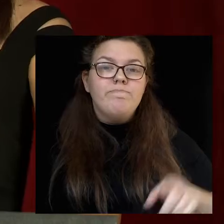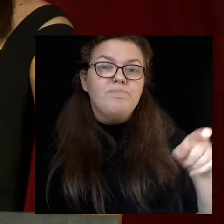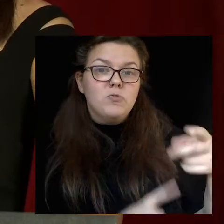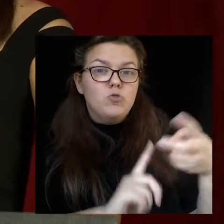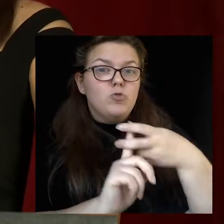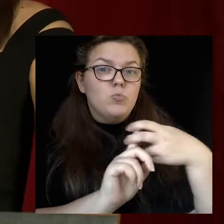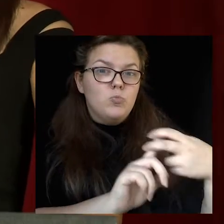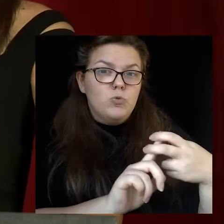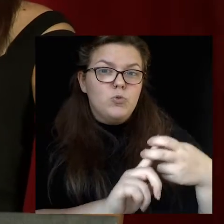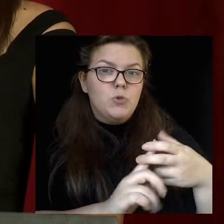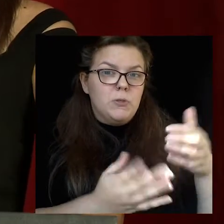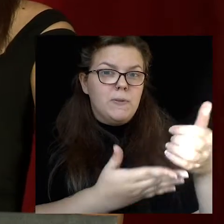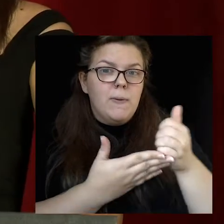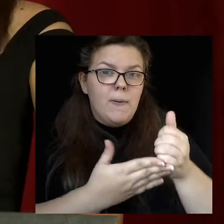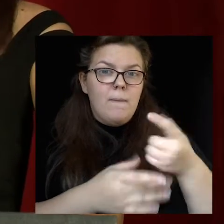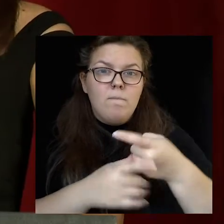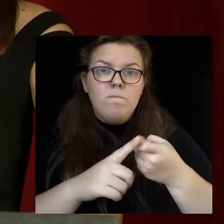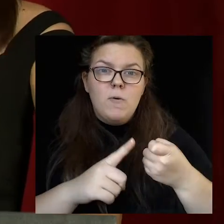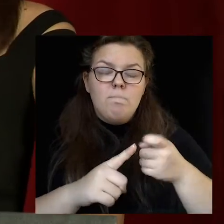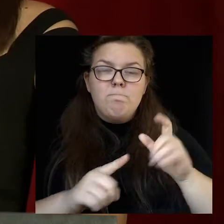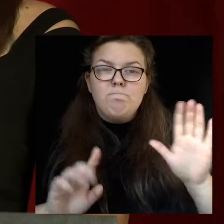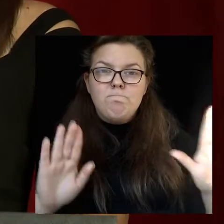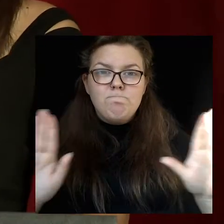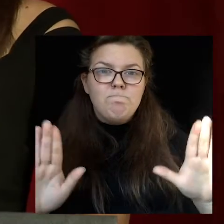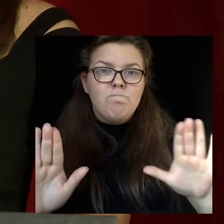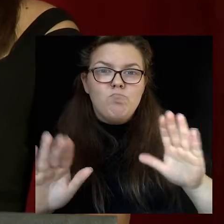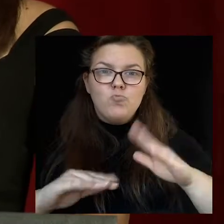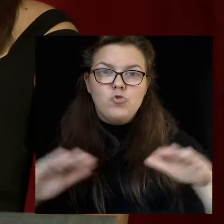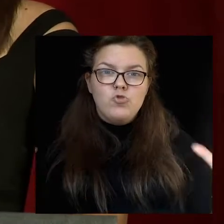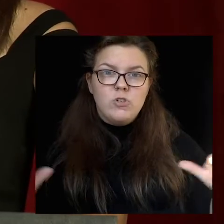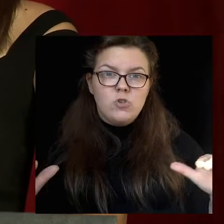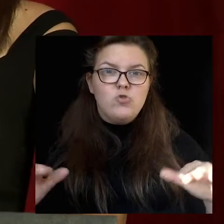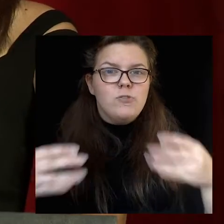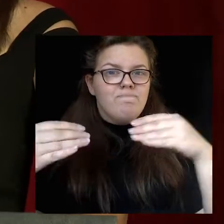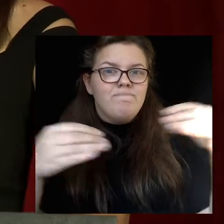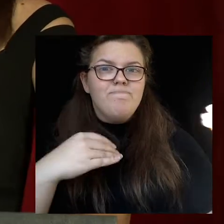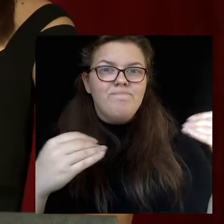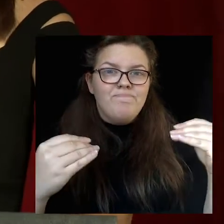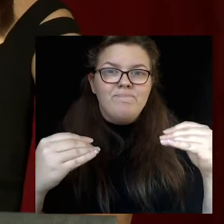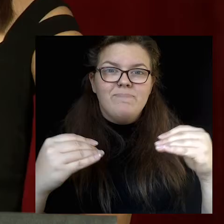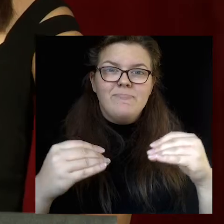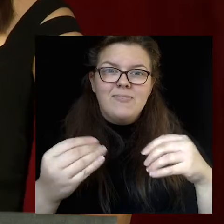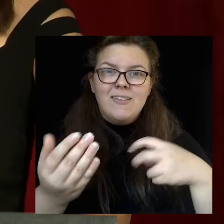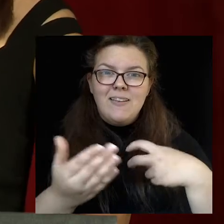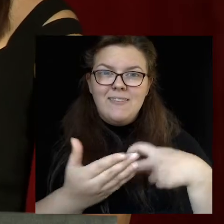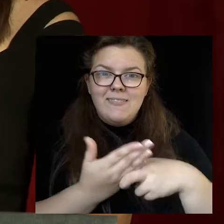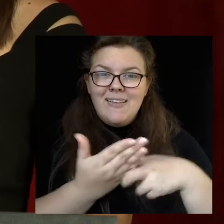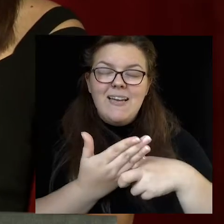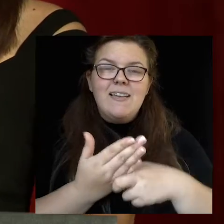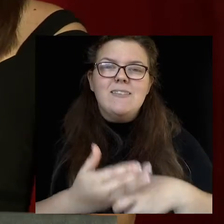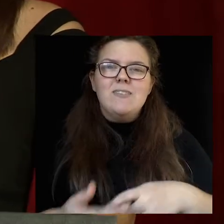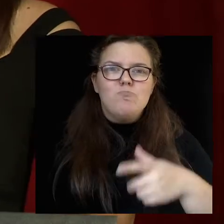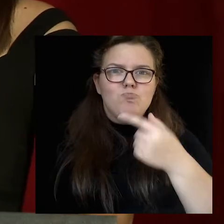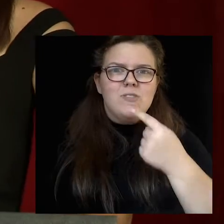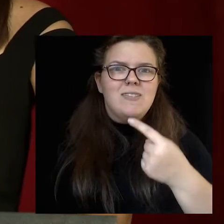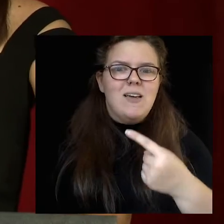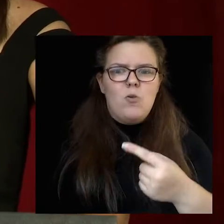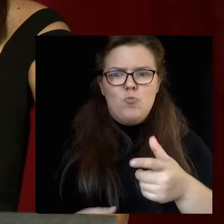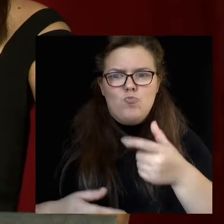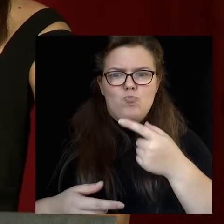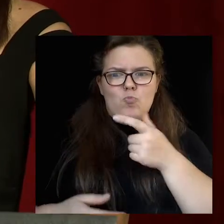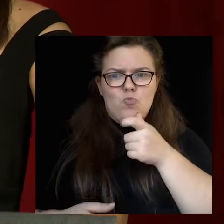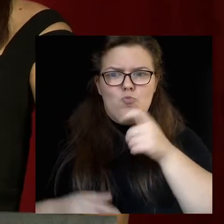even enlisted the help of their 2 children to sell raffle tickets at the event because, as she said at the time, who